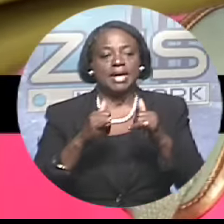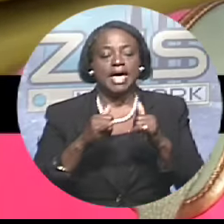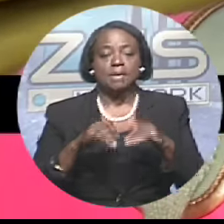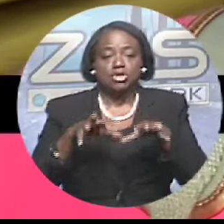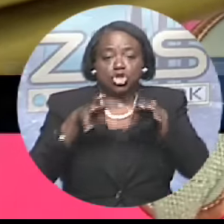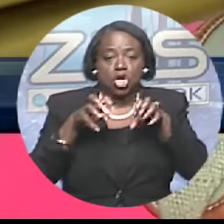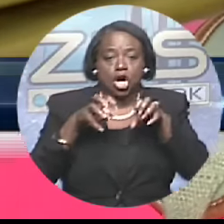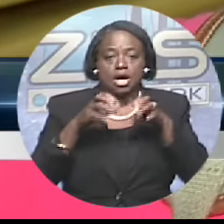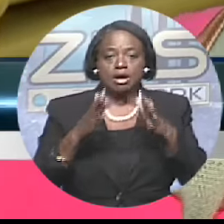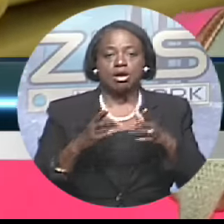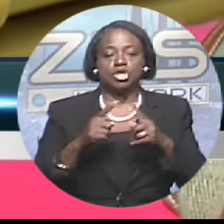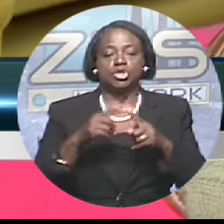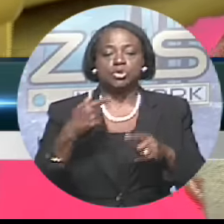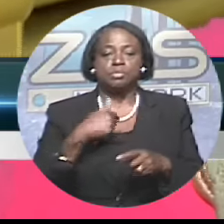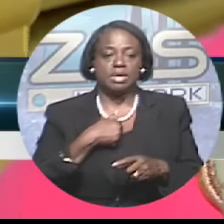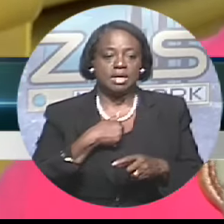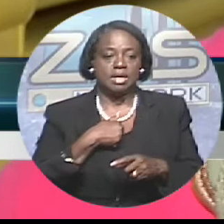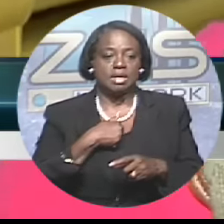me, and